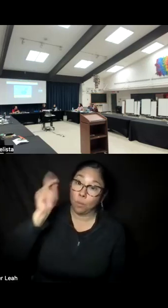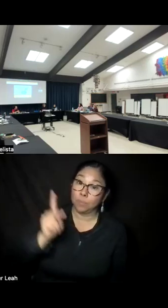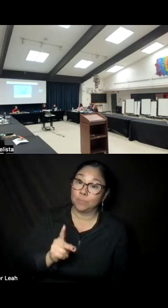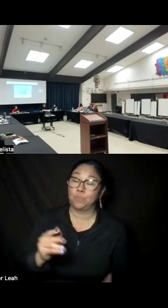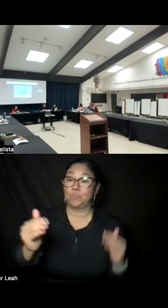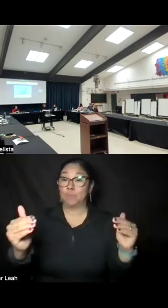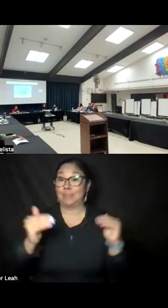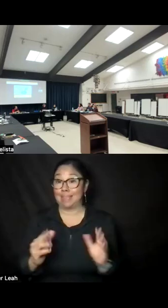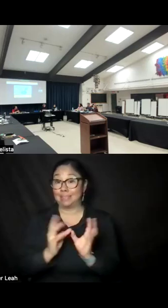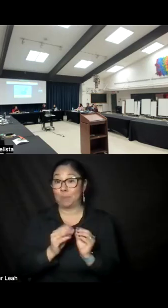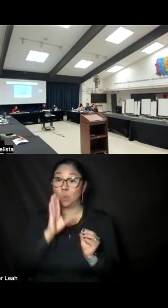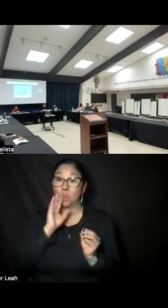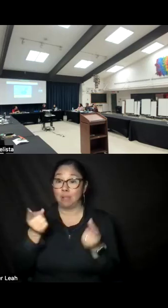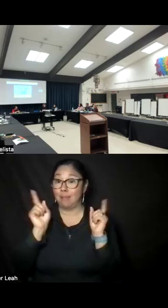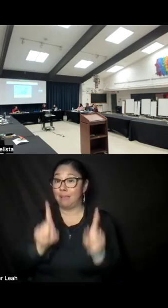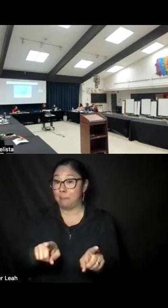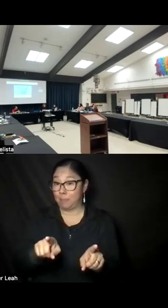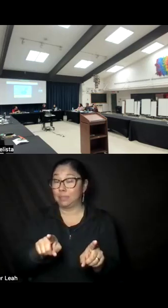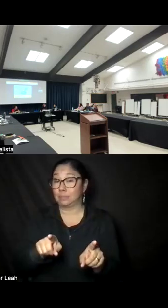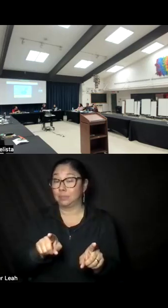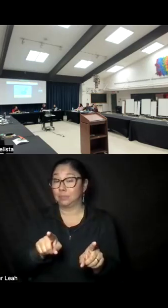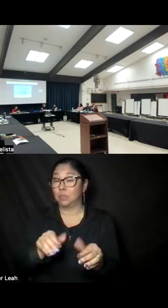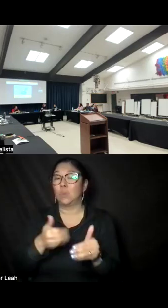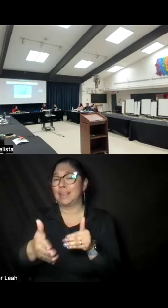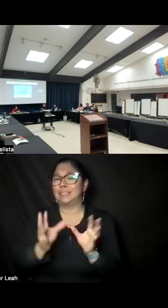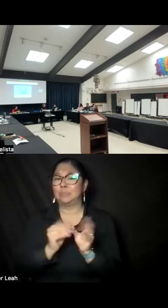Our next meeting, we have